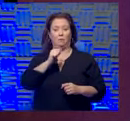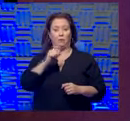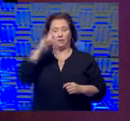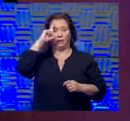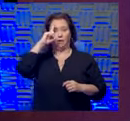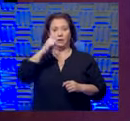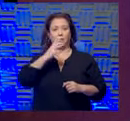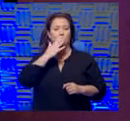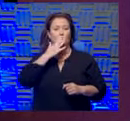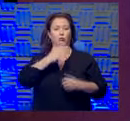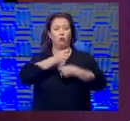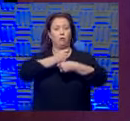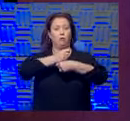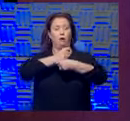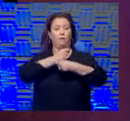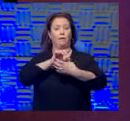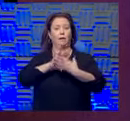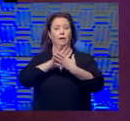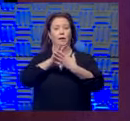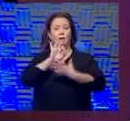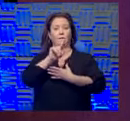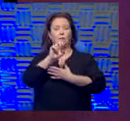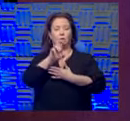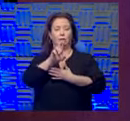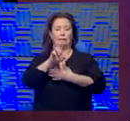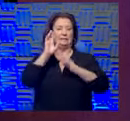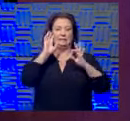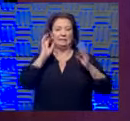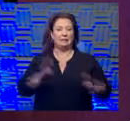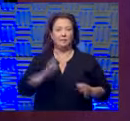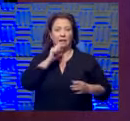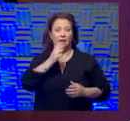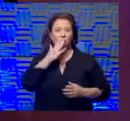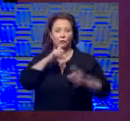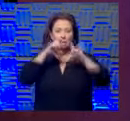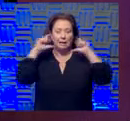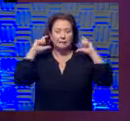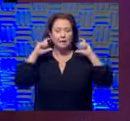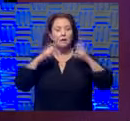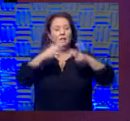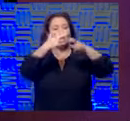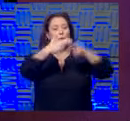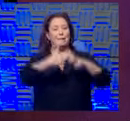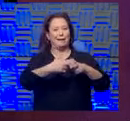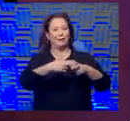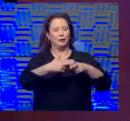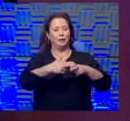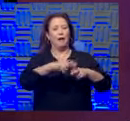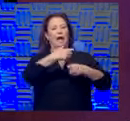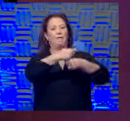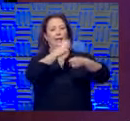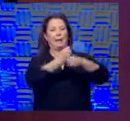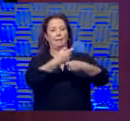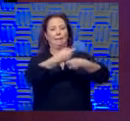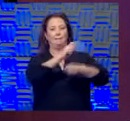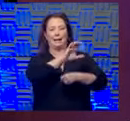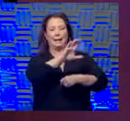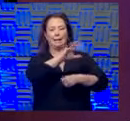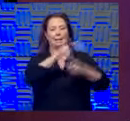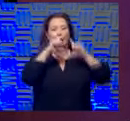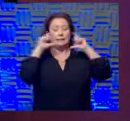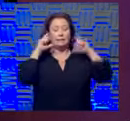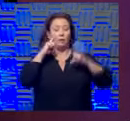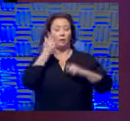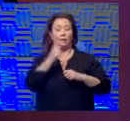make a good coffee filter, let alone a good mask. So the reputation of the manufacturer, and then if